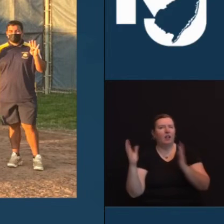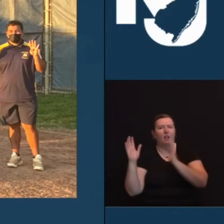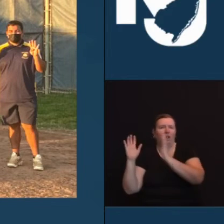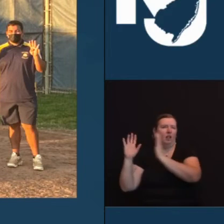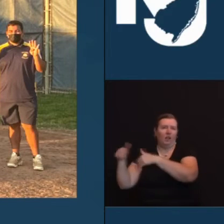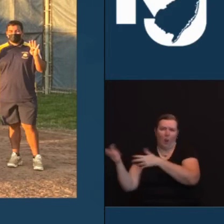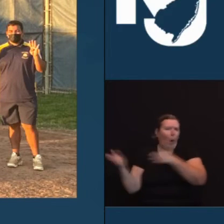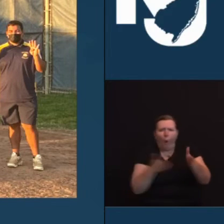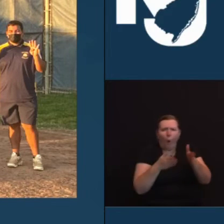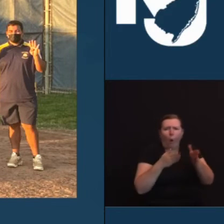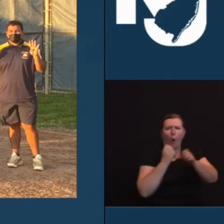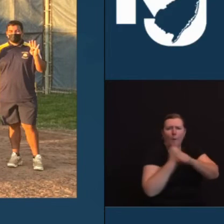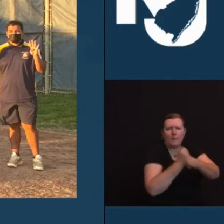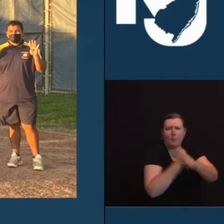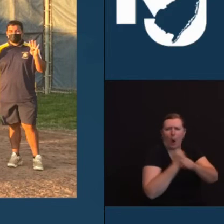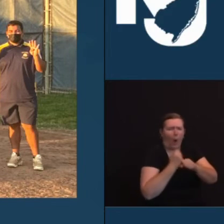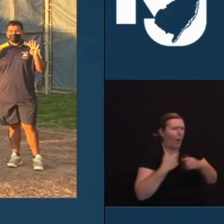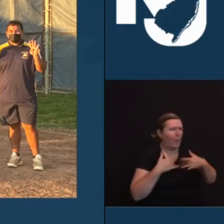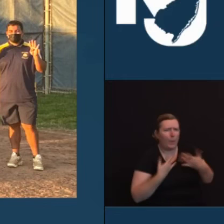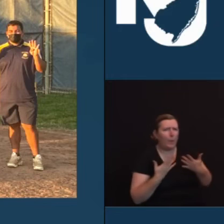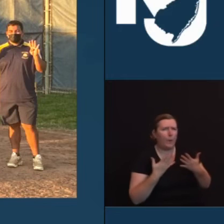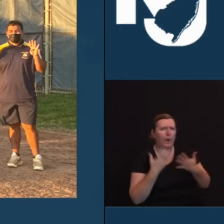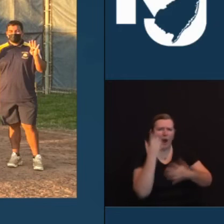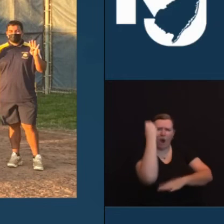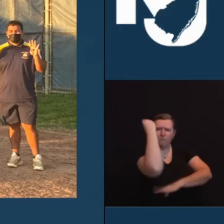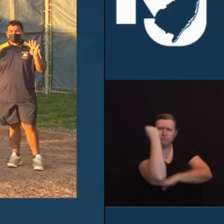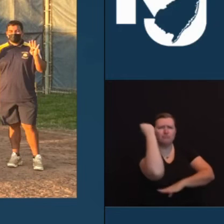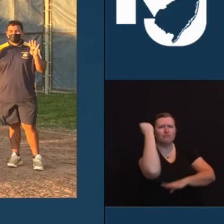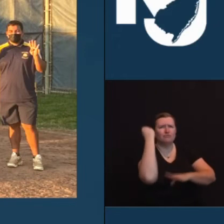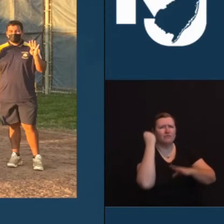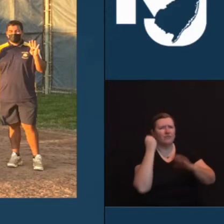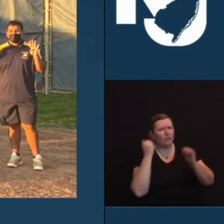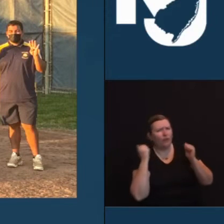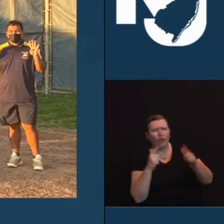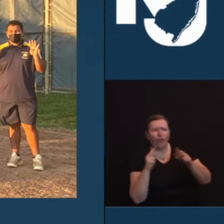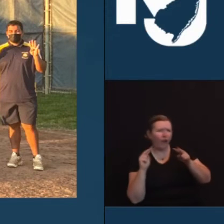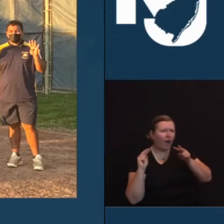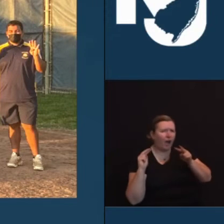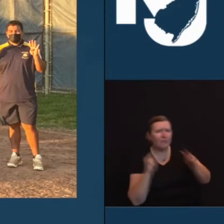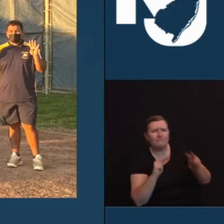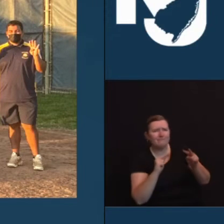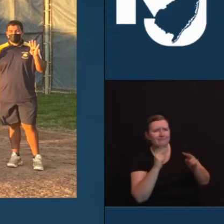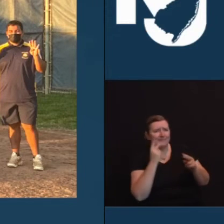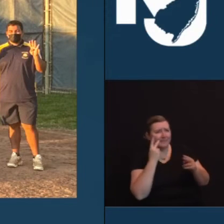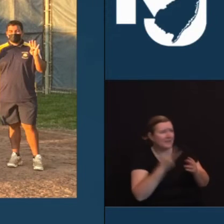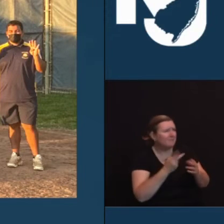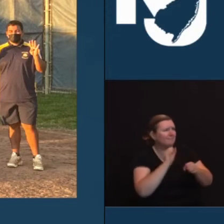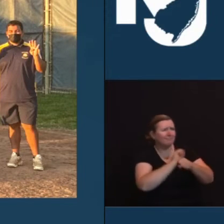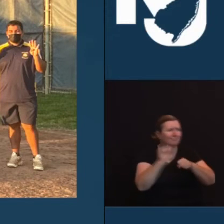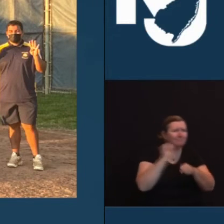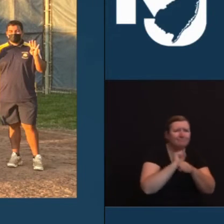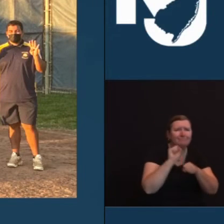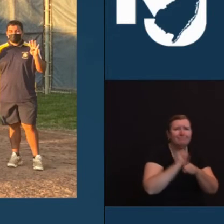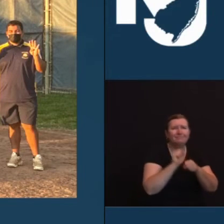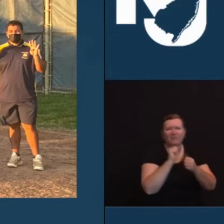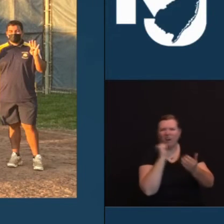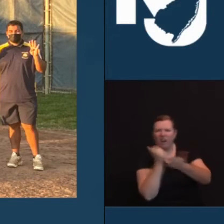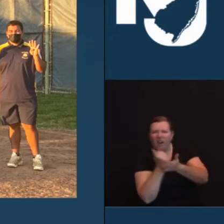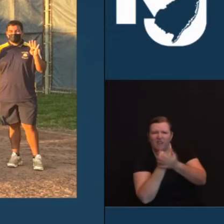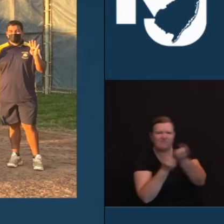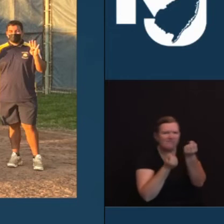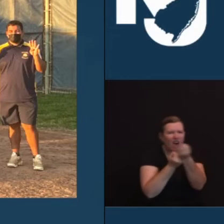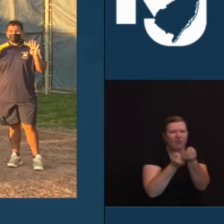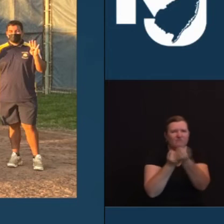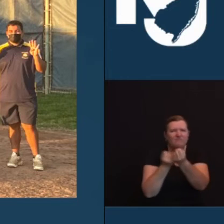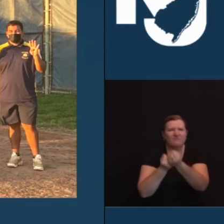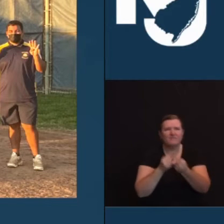legacy. Season after season, Ponch was a fixture on the diamond and was a central figure in the success of the Toms River Little League,